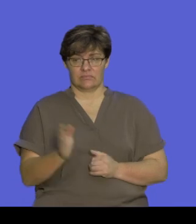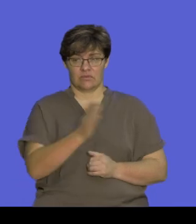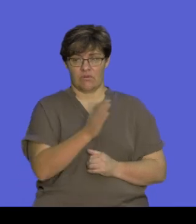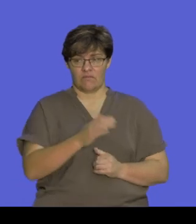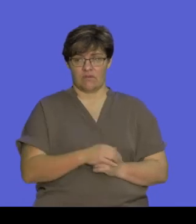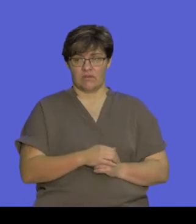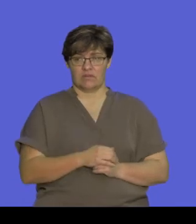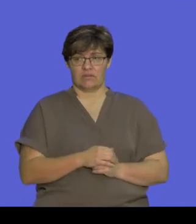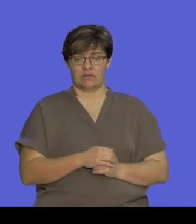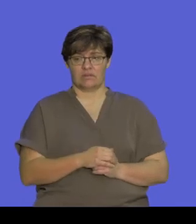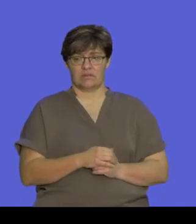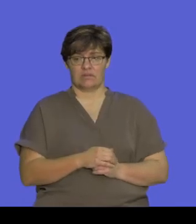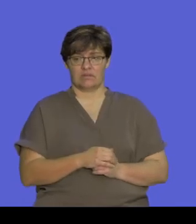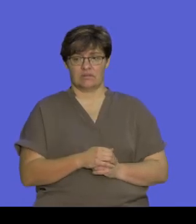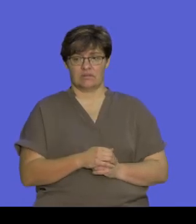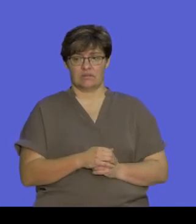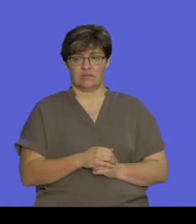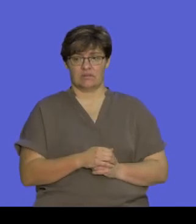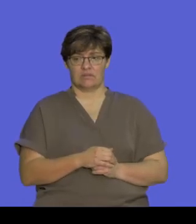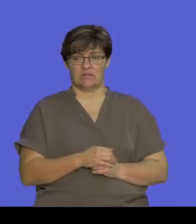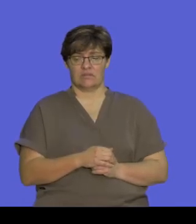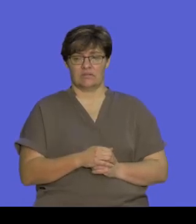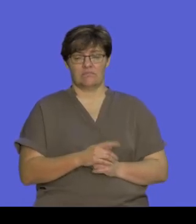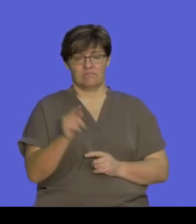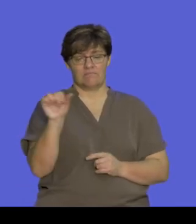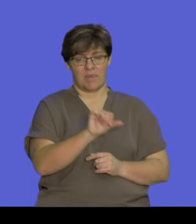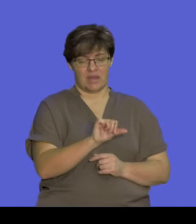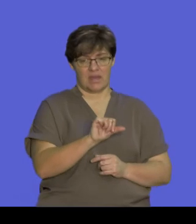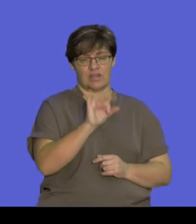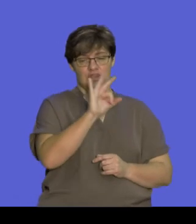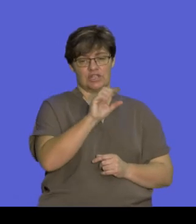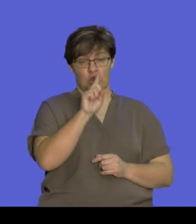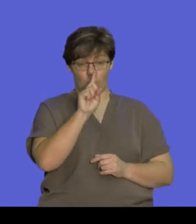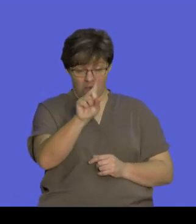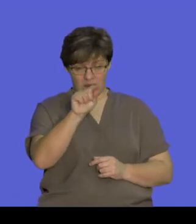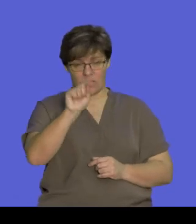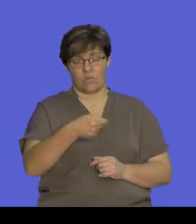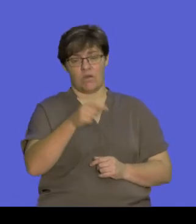there and put it back into the pen.